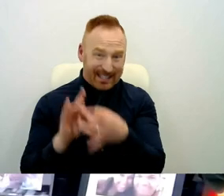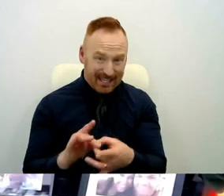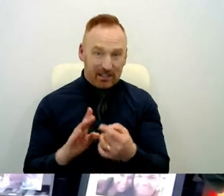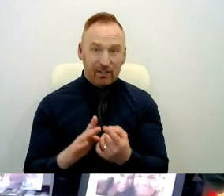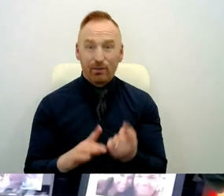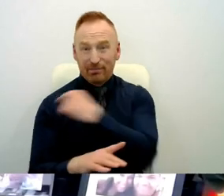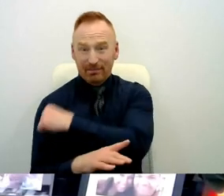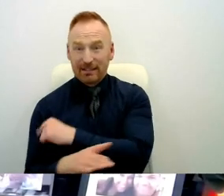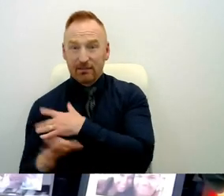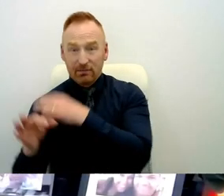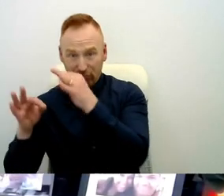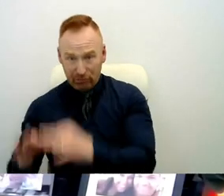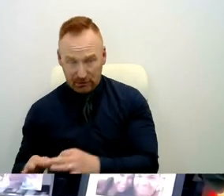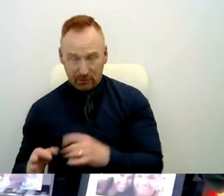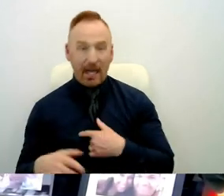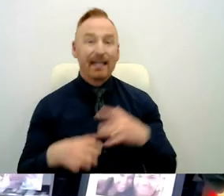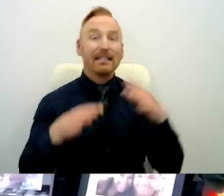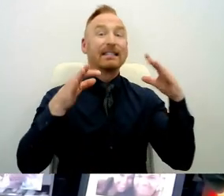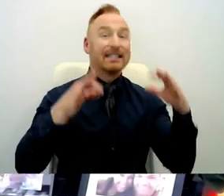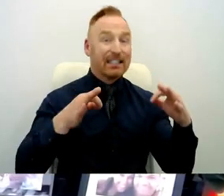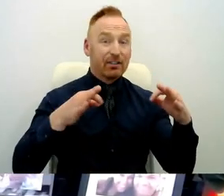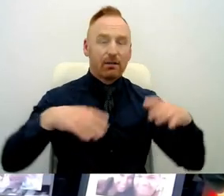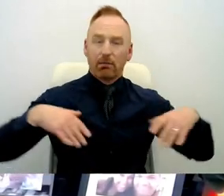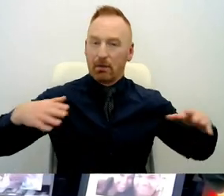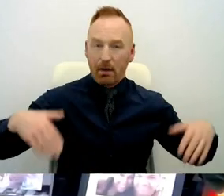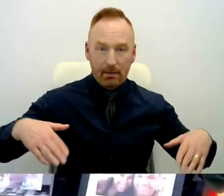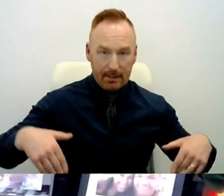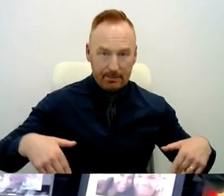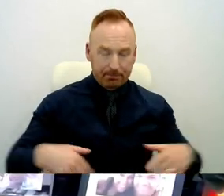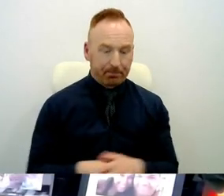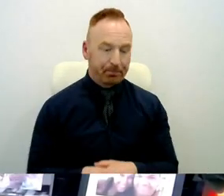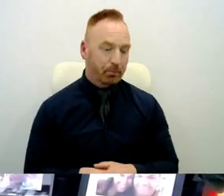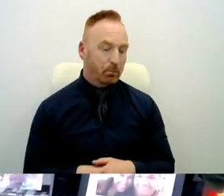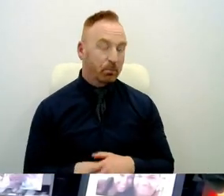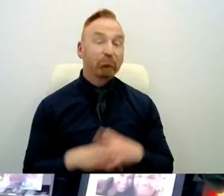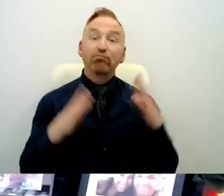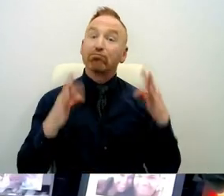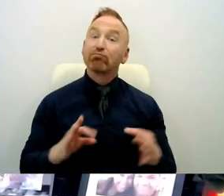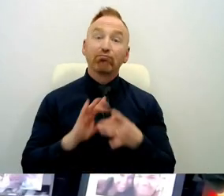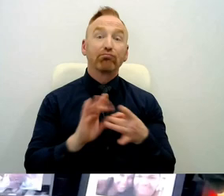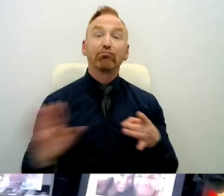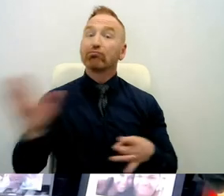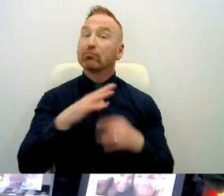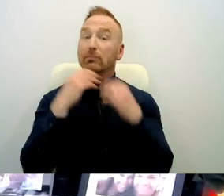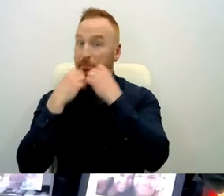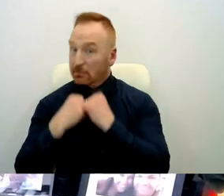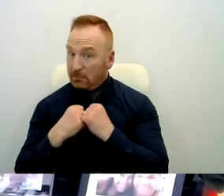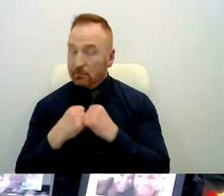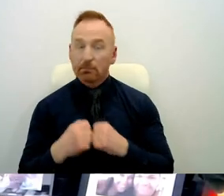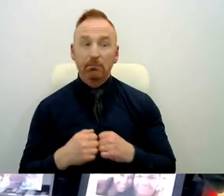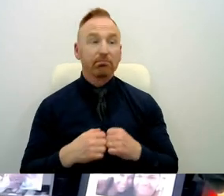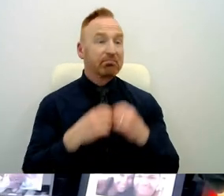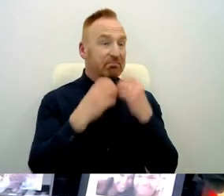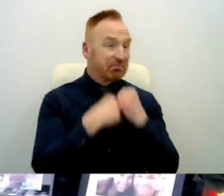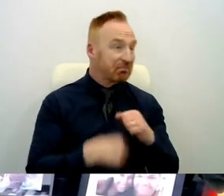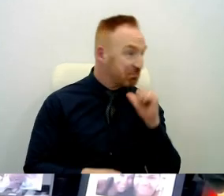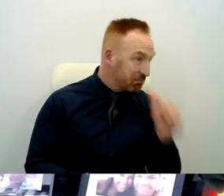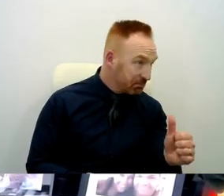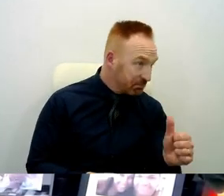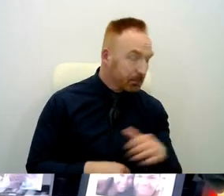from those decisions, and decisions that have yet to be made. Decisions about what we value and what we do